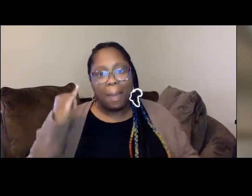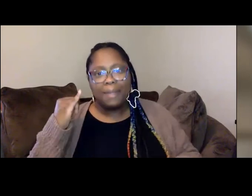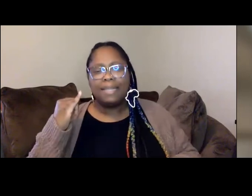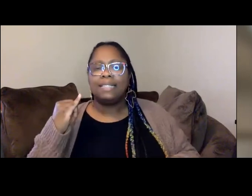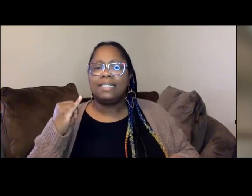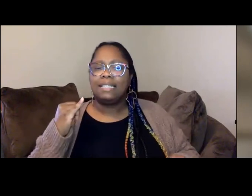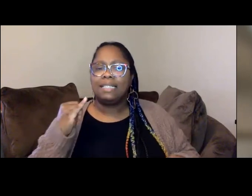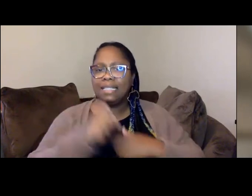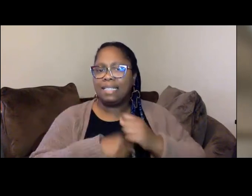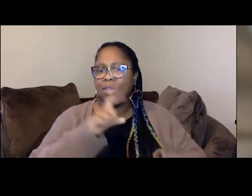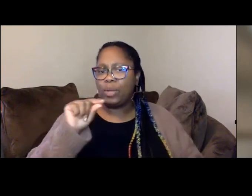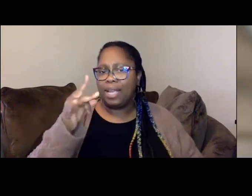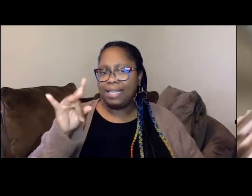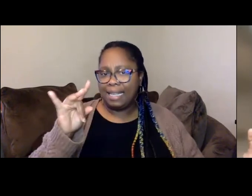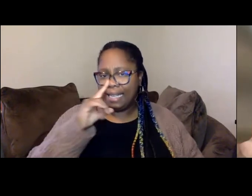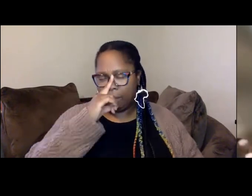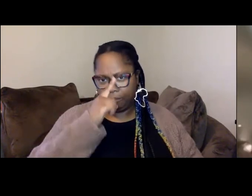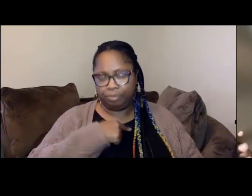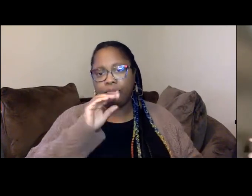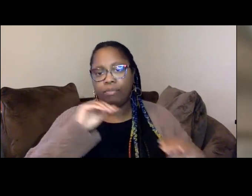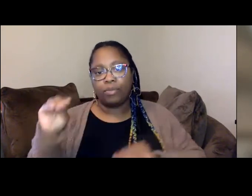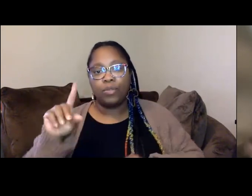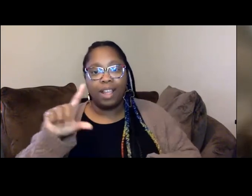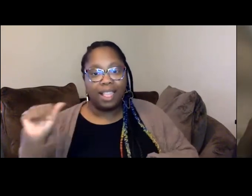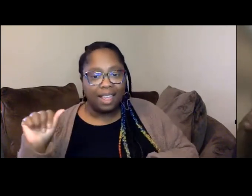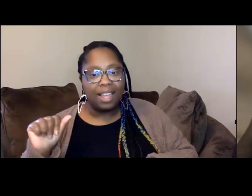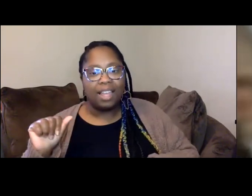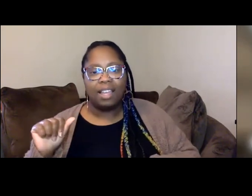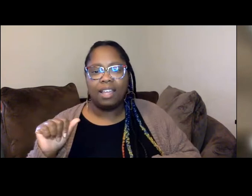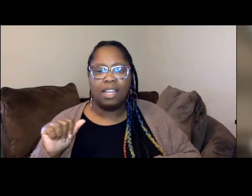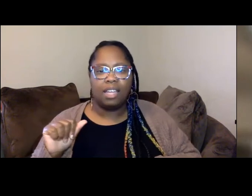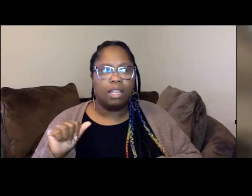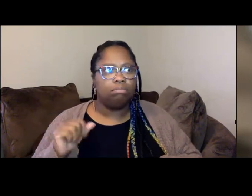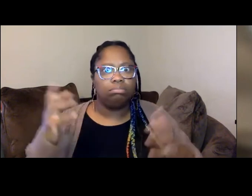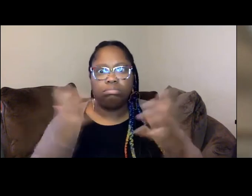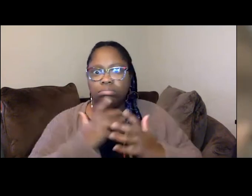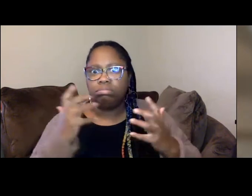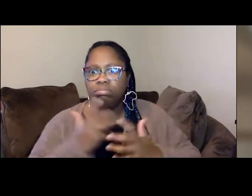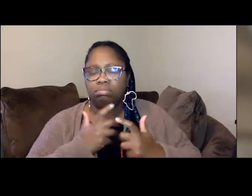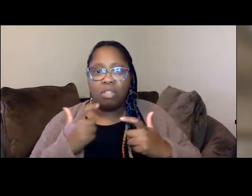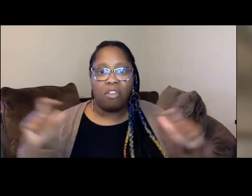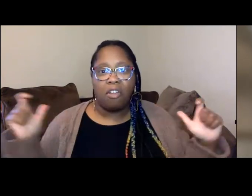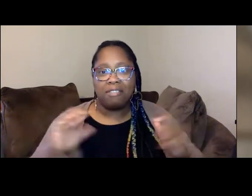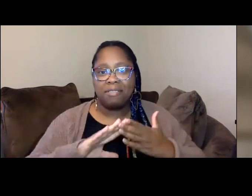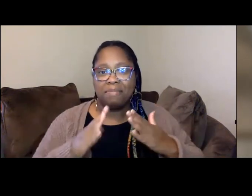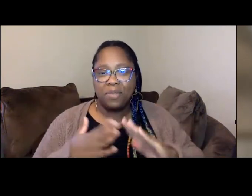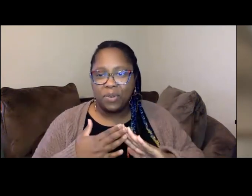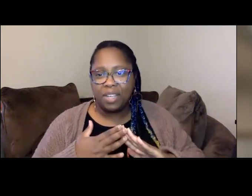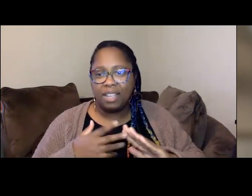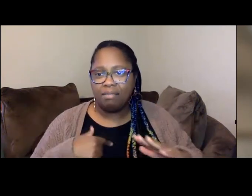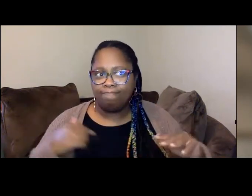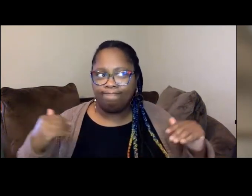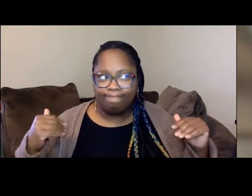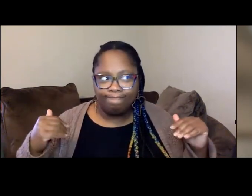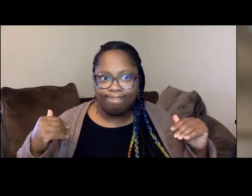in 2018, I moved into LA, this incredibly large community, and I did not have